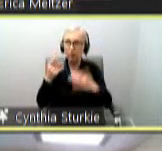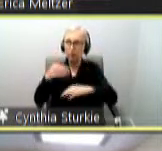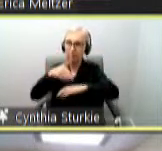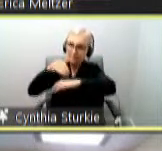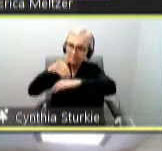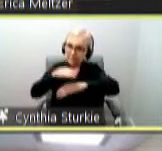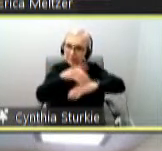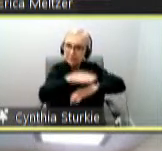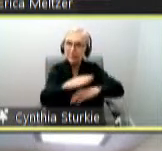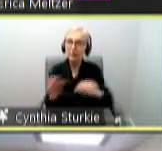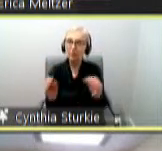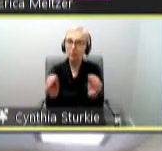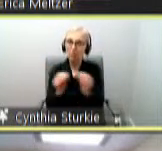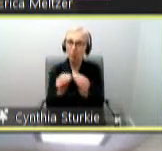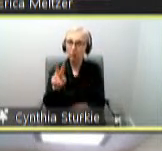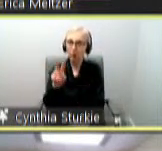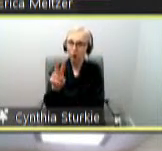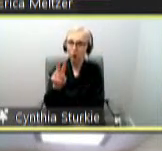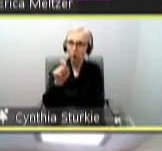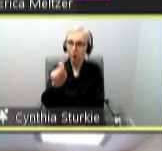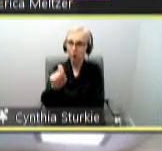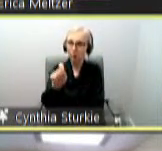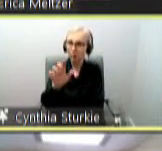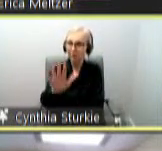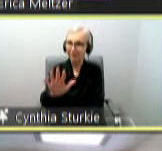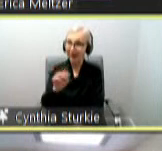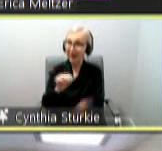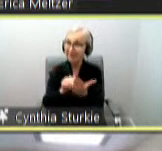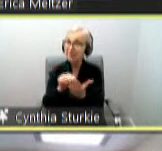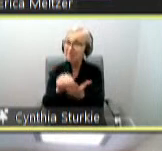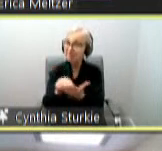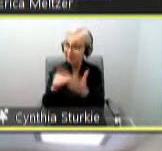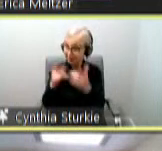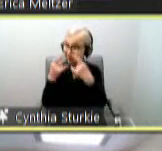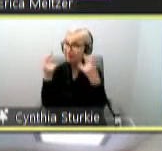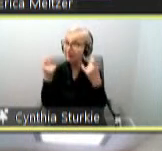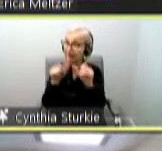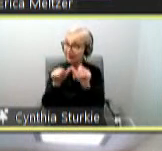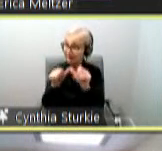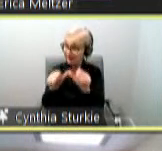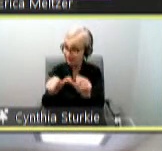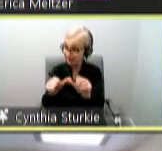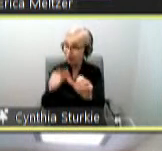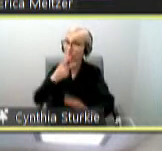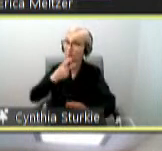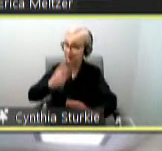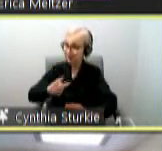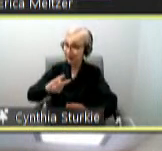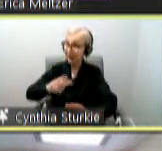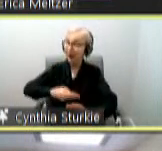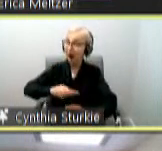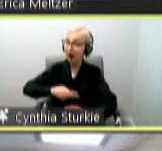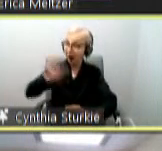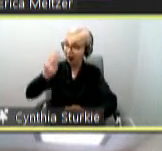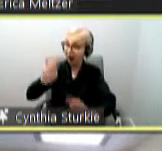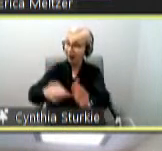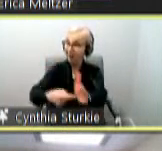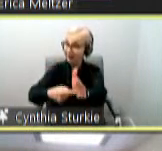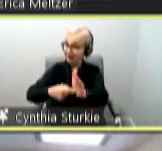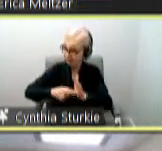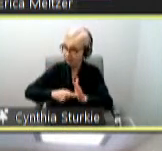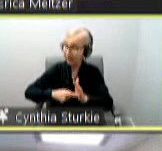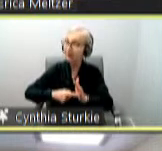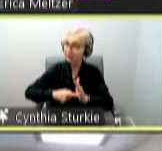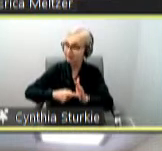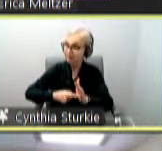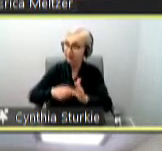than 2.5 million masks at this point and continue to see high demand. For those who are interested in getting masks